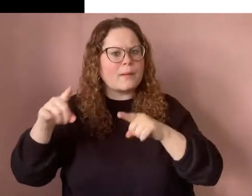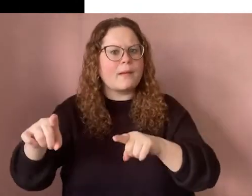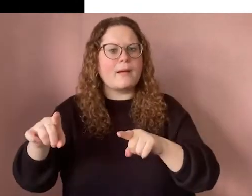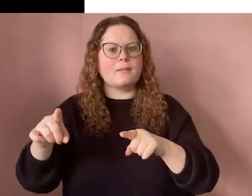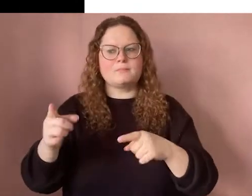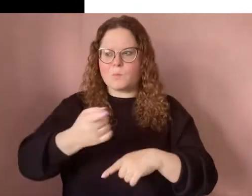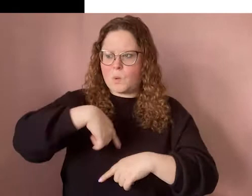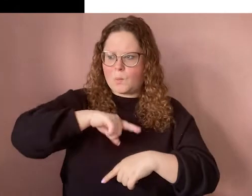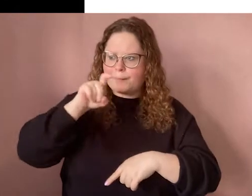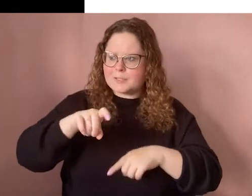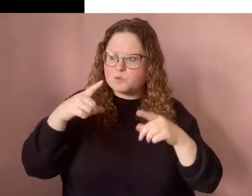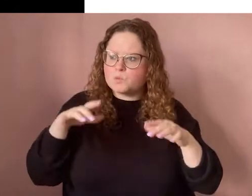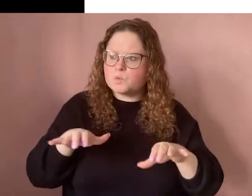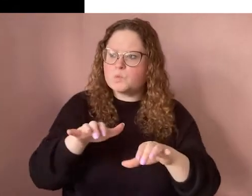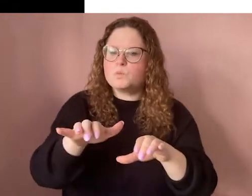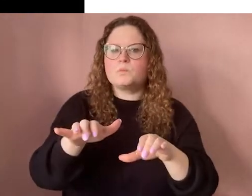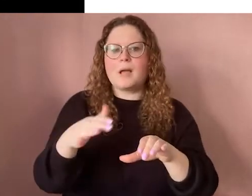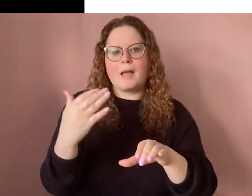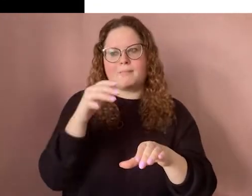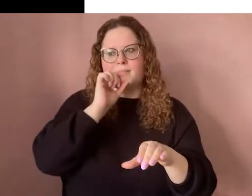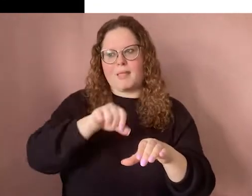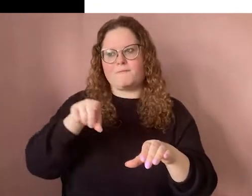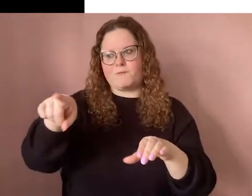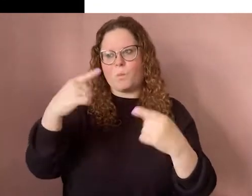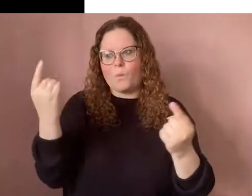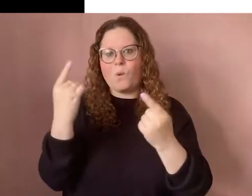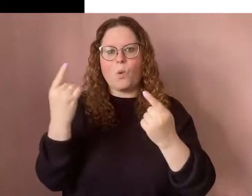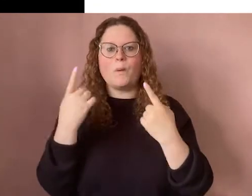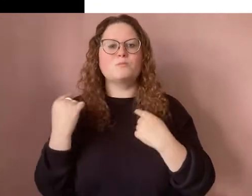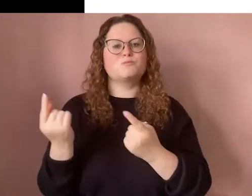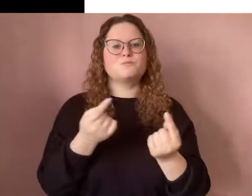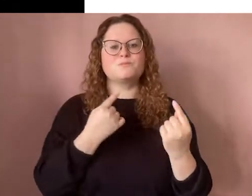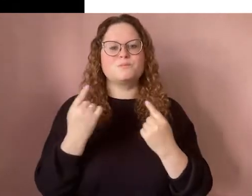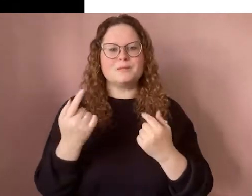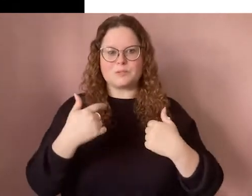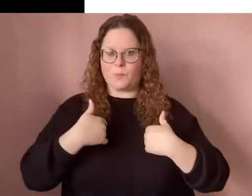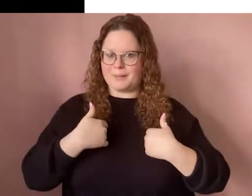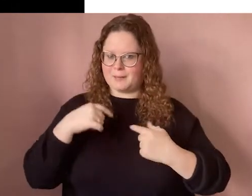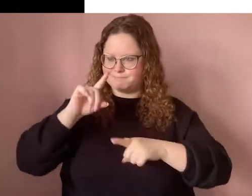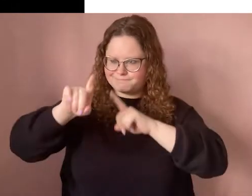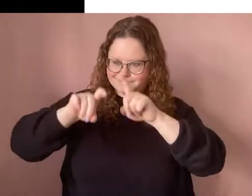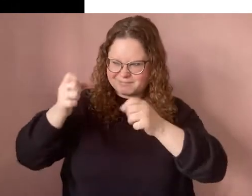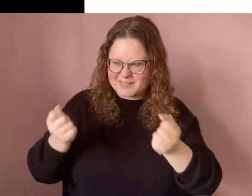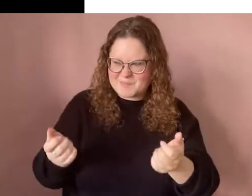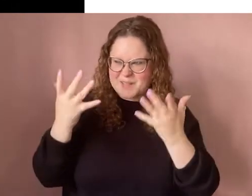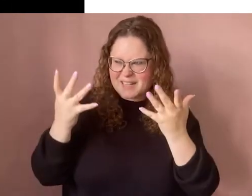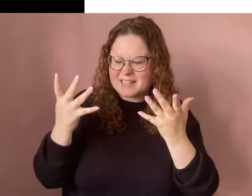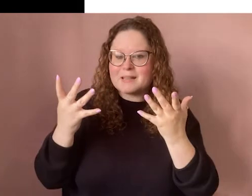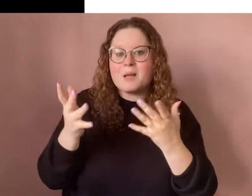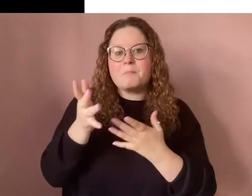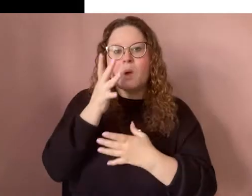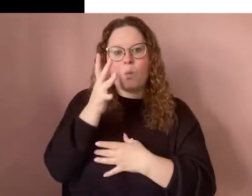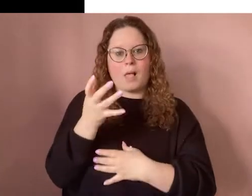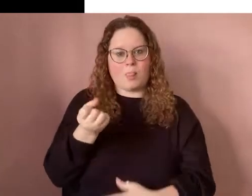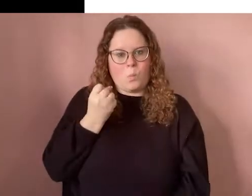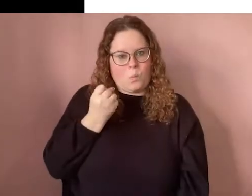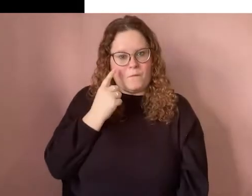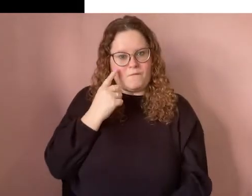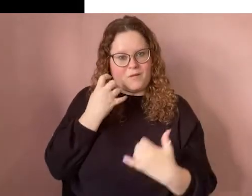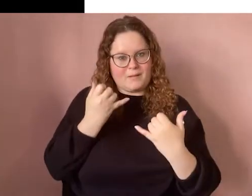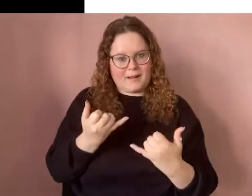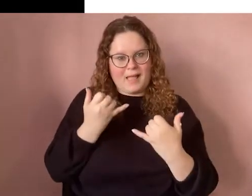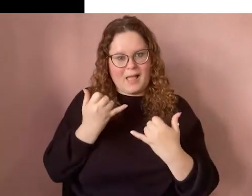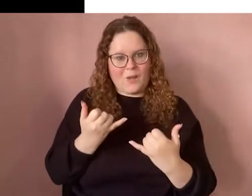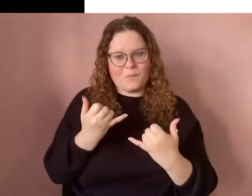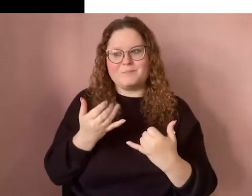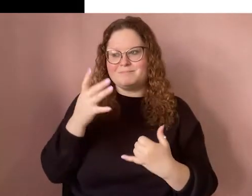I love how proactive you are, Bill. And I have a bunch of questions, but I'm going to hold off till afterward and come back and let our viewers know they'll also have